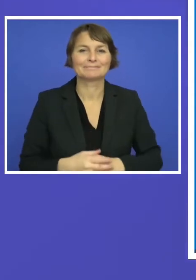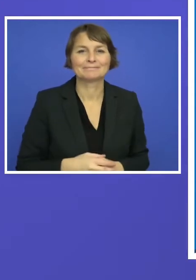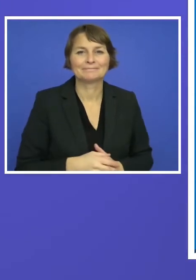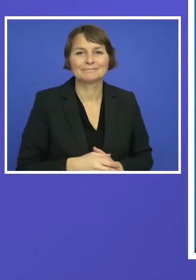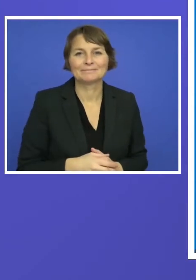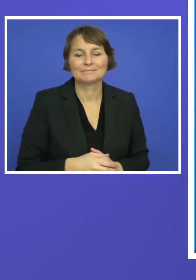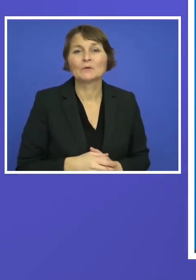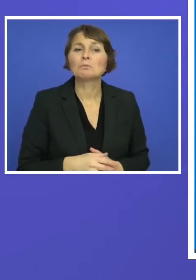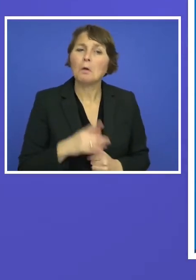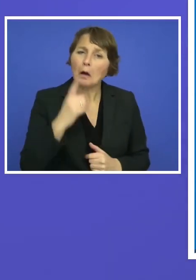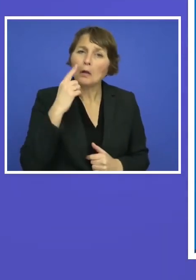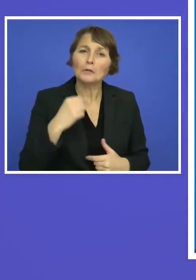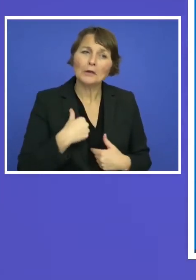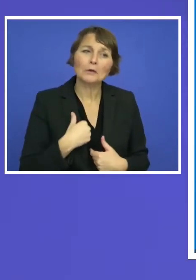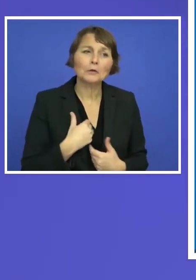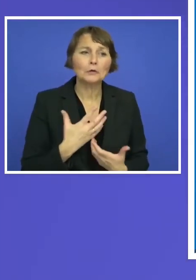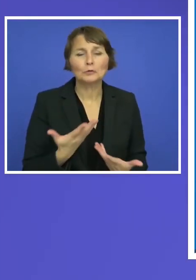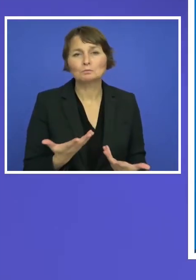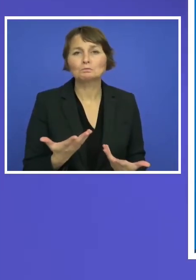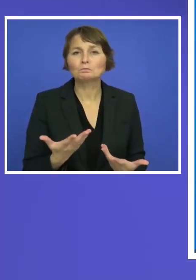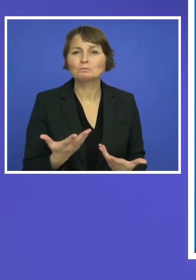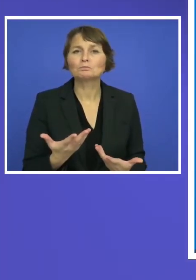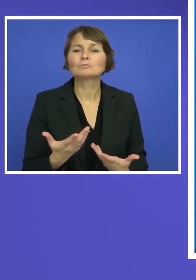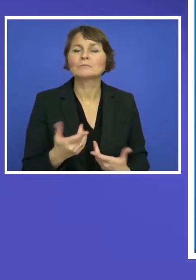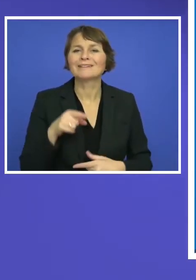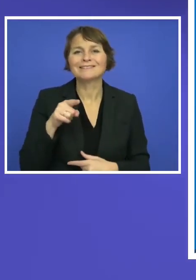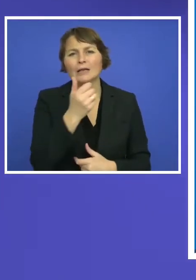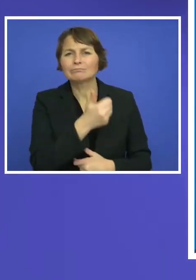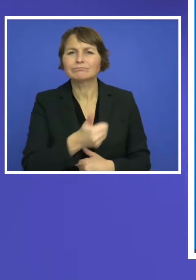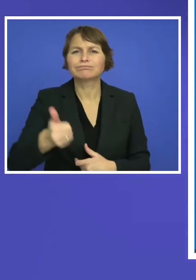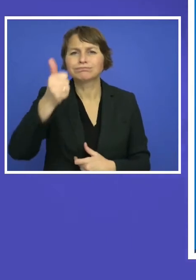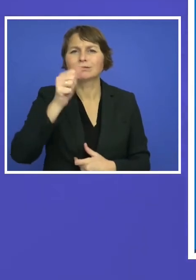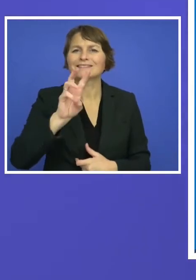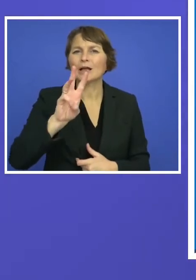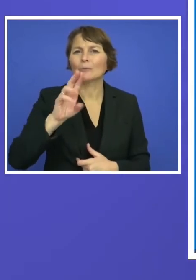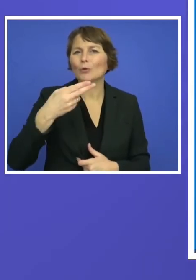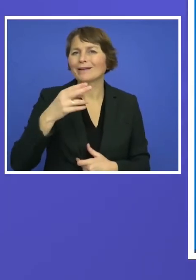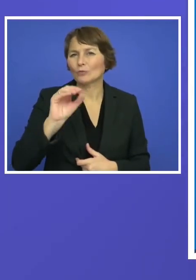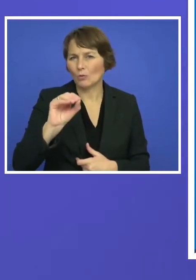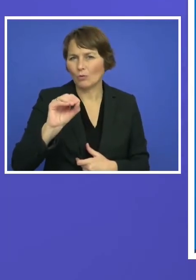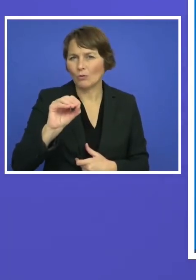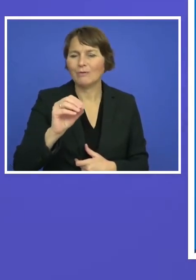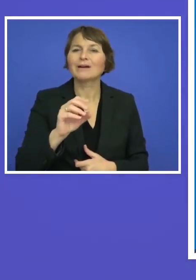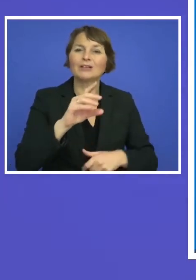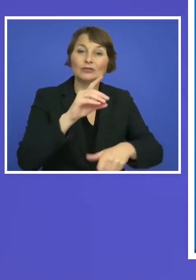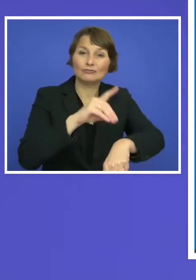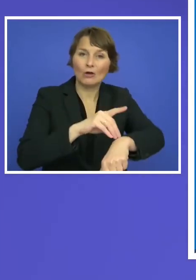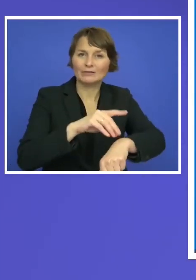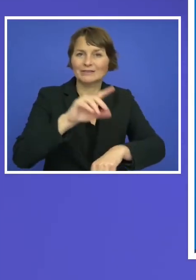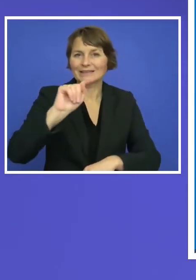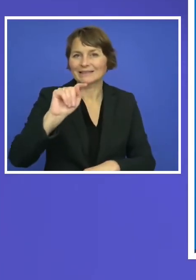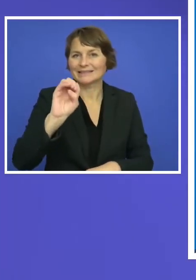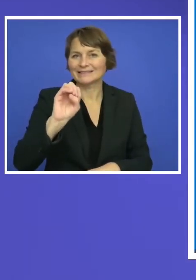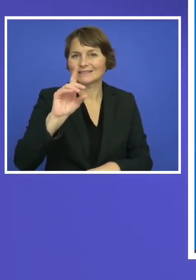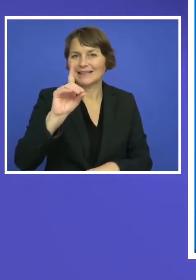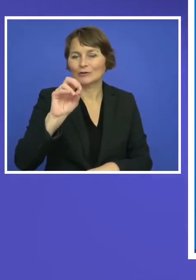from Dr. Tedros, since he arrived, to change this, to nominate a lot of women in leadership